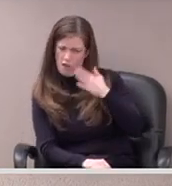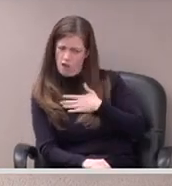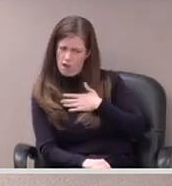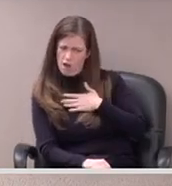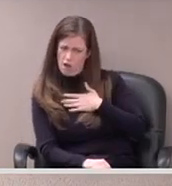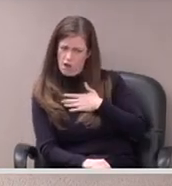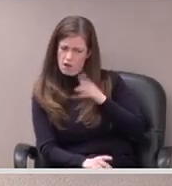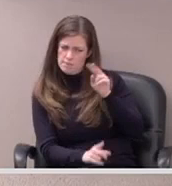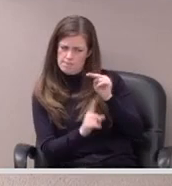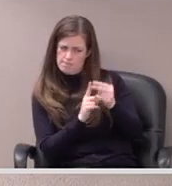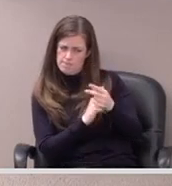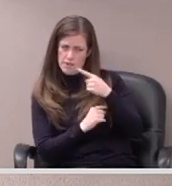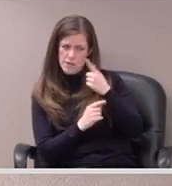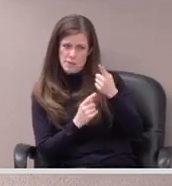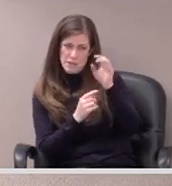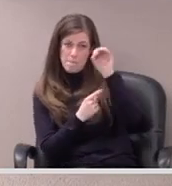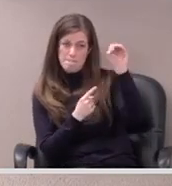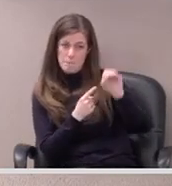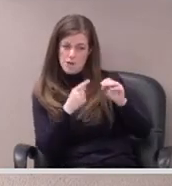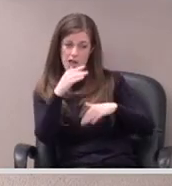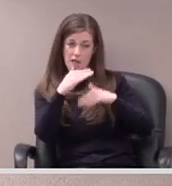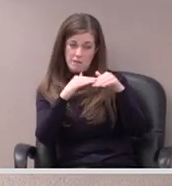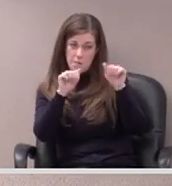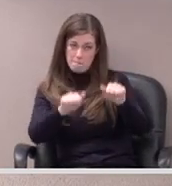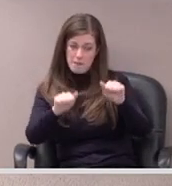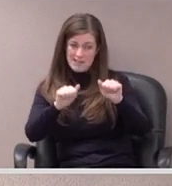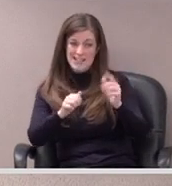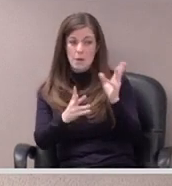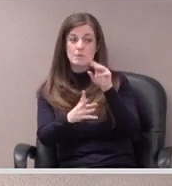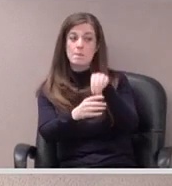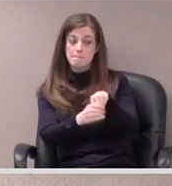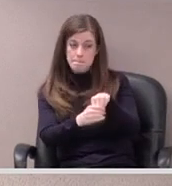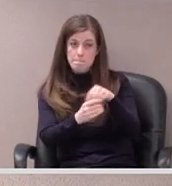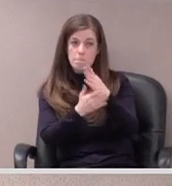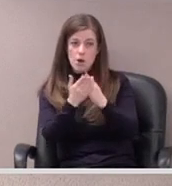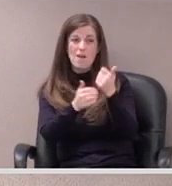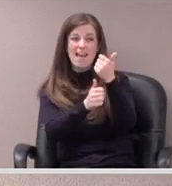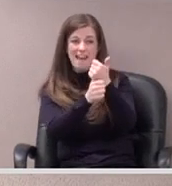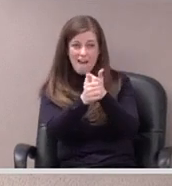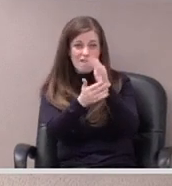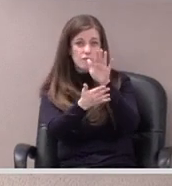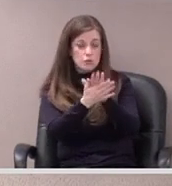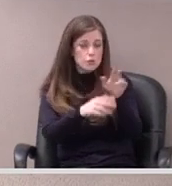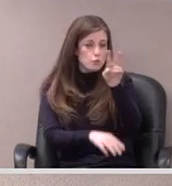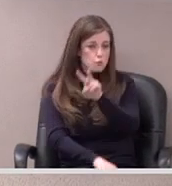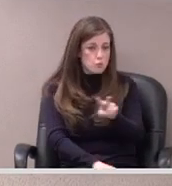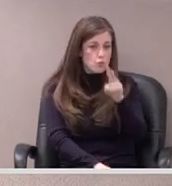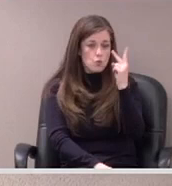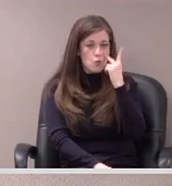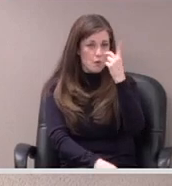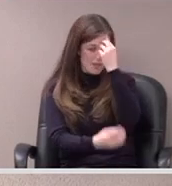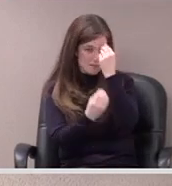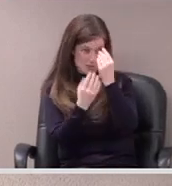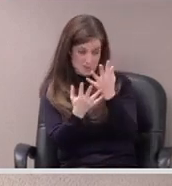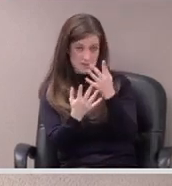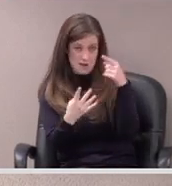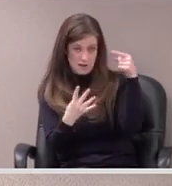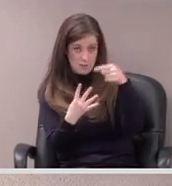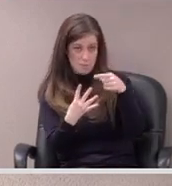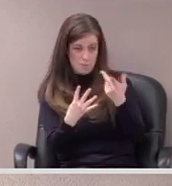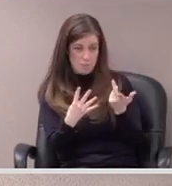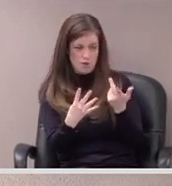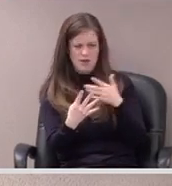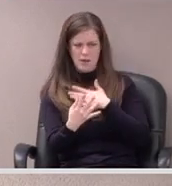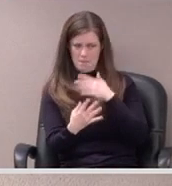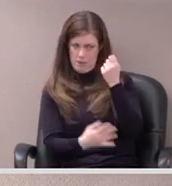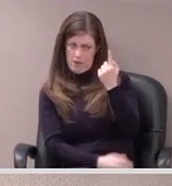a percentage of capacity that was a part of, when you take a look at every school, there was one of the data points that was there. And